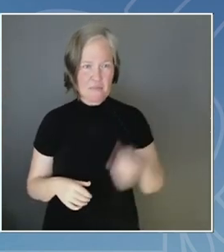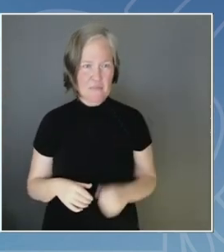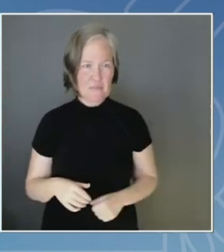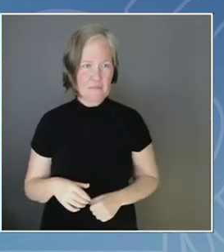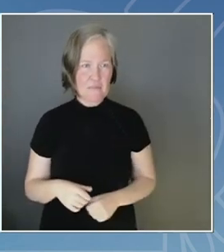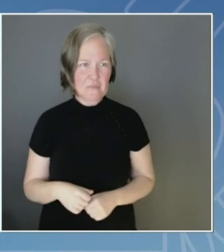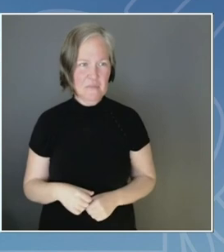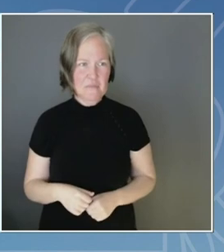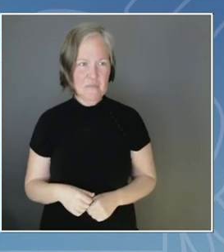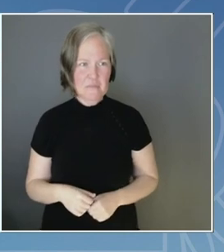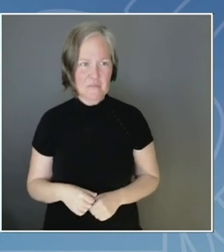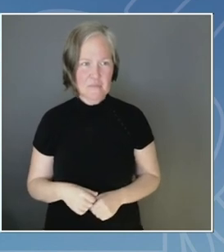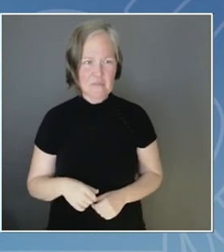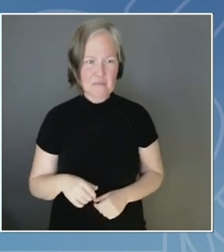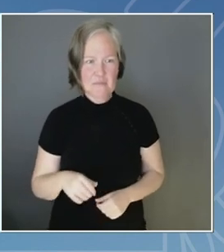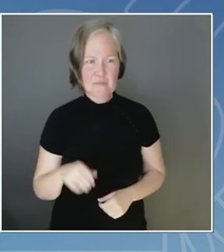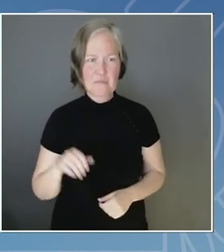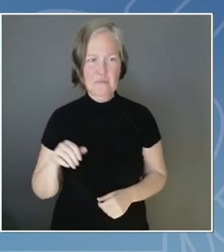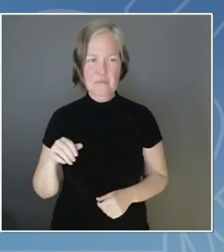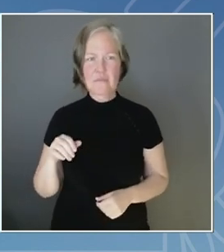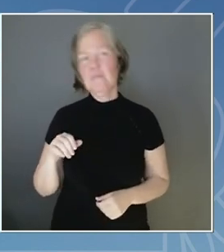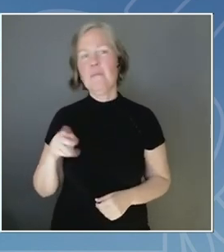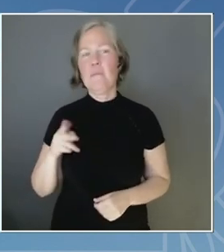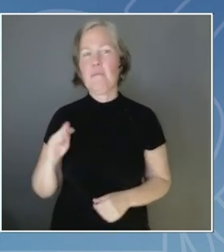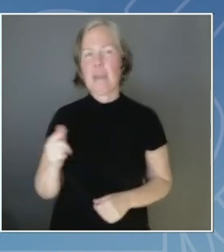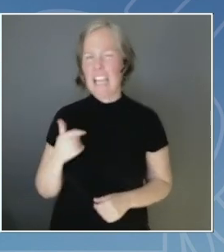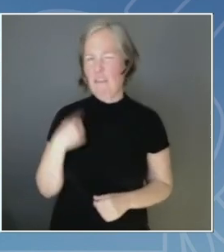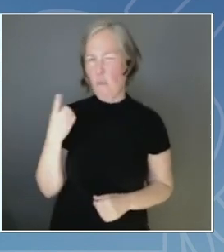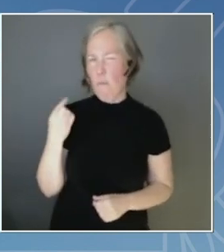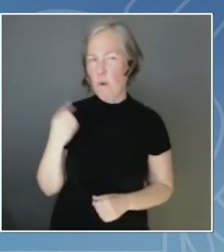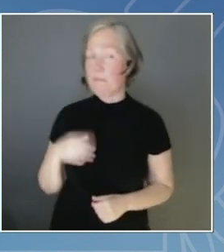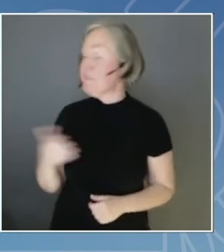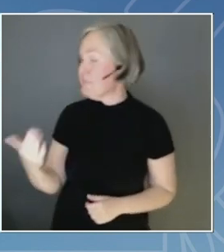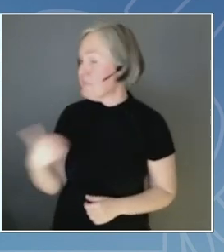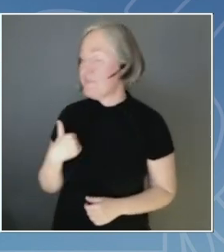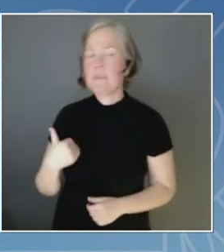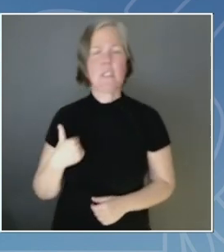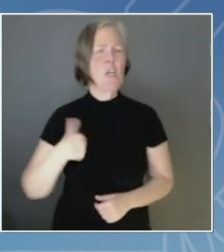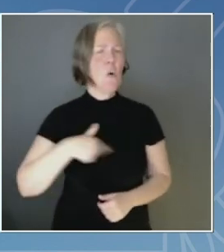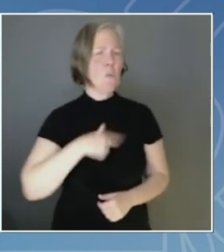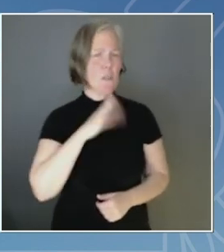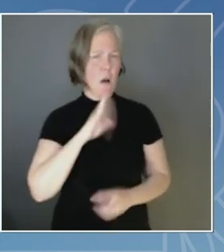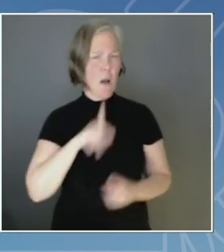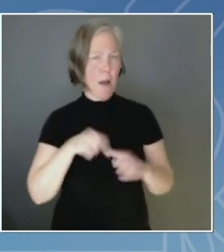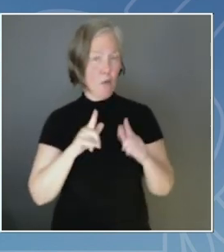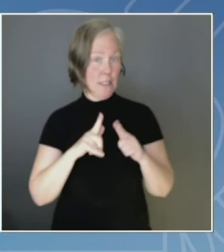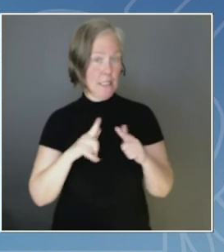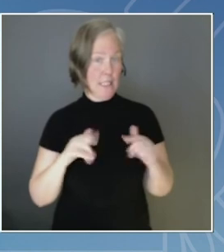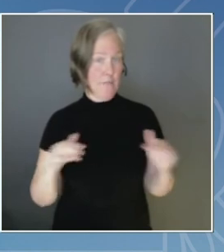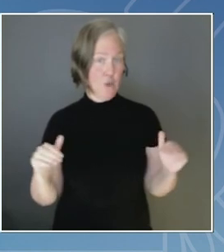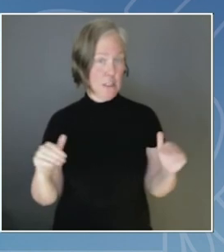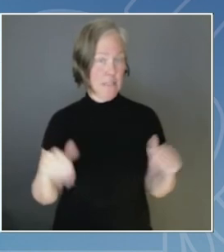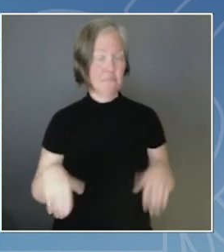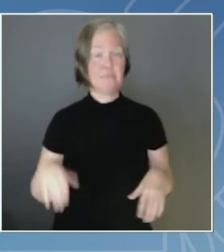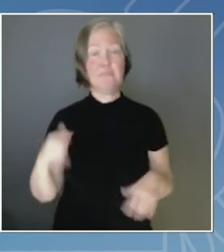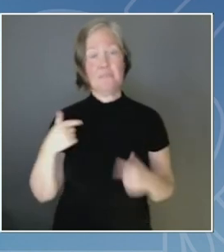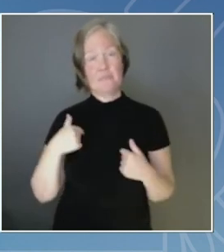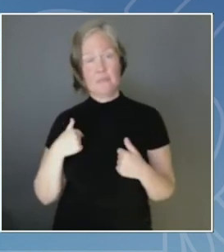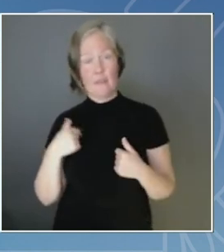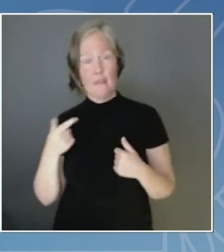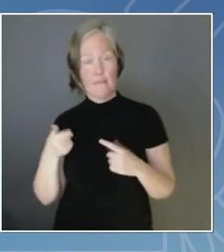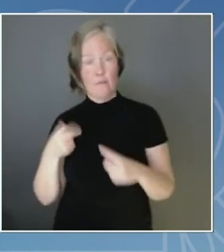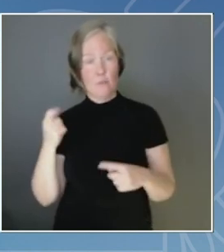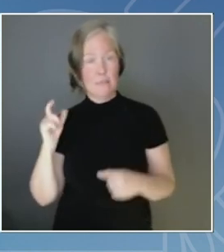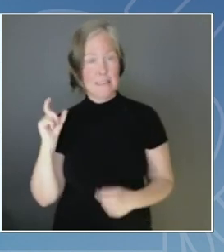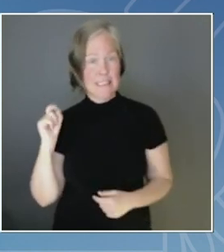one of the suggestions. Please. We are talking about diversity. Right? I mean, from Singapore, it's